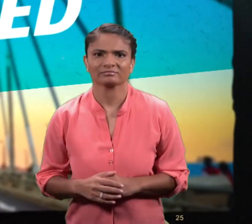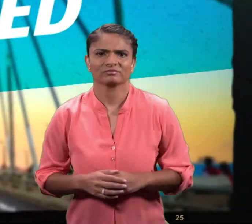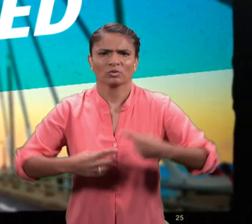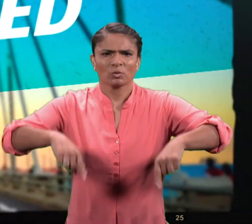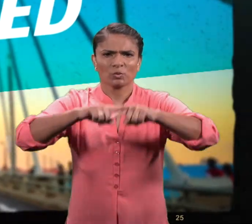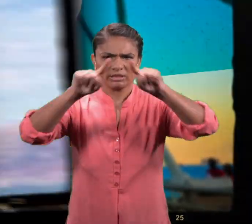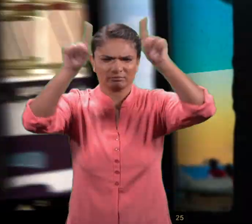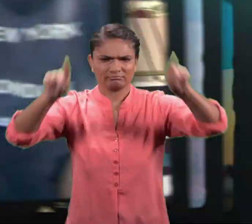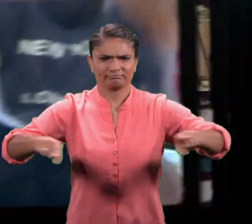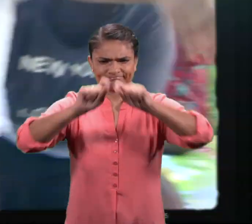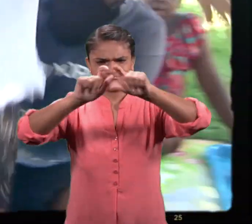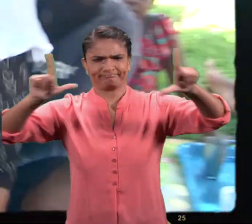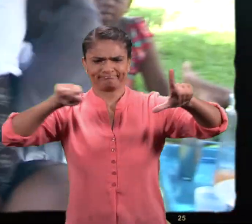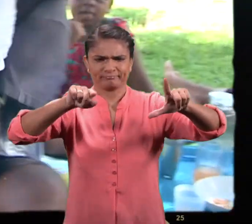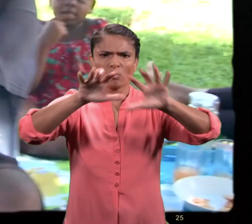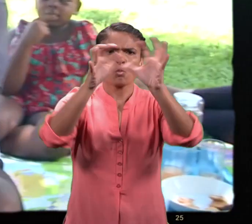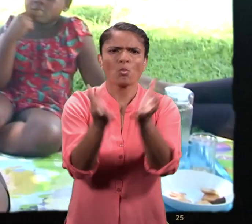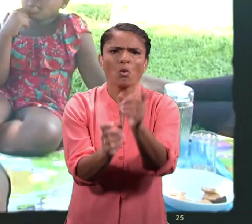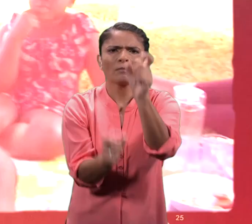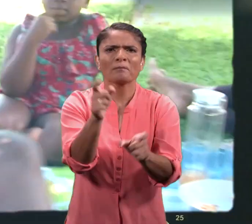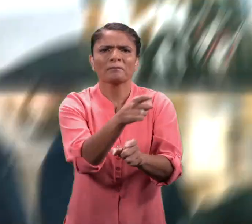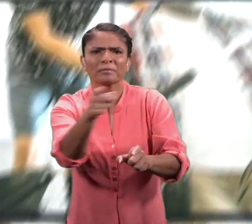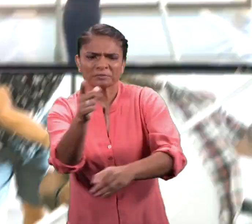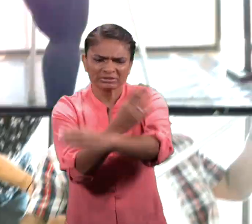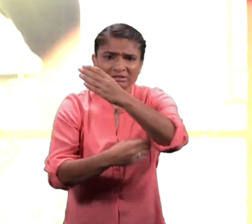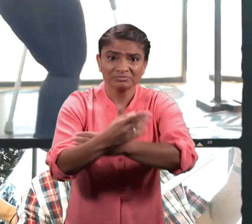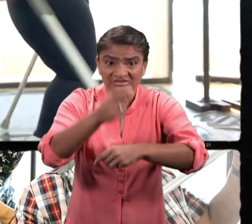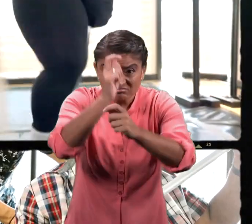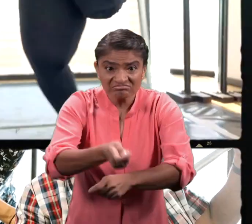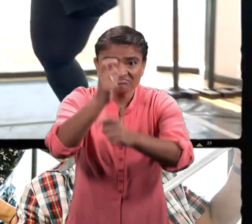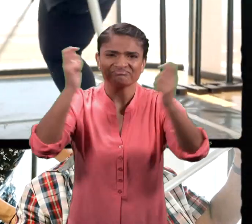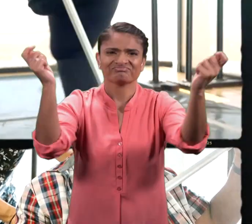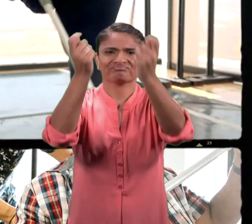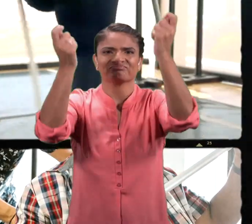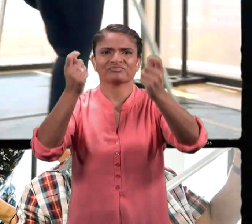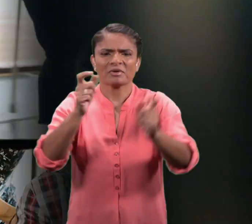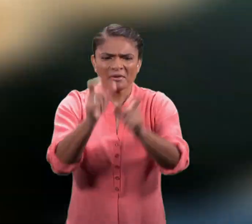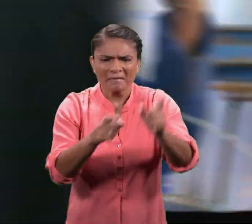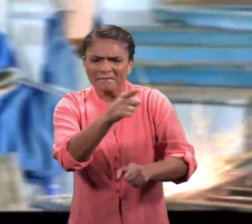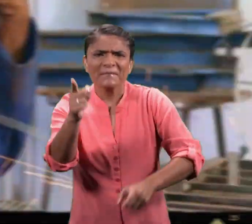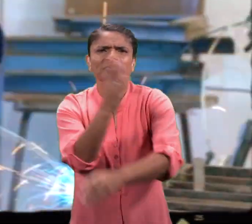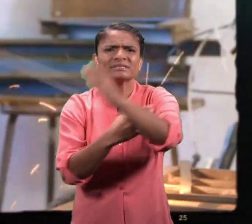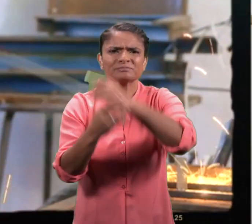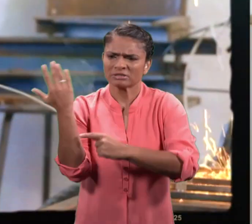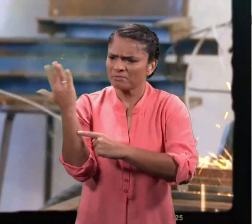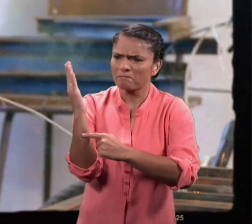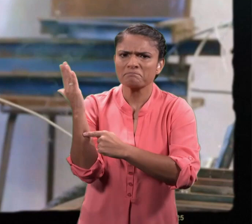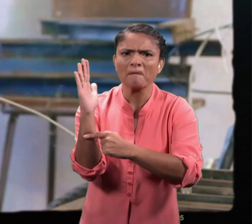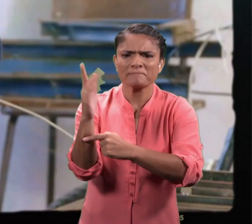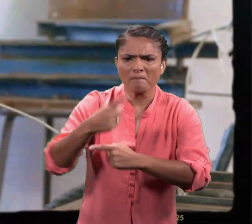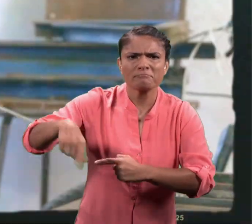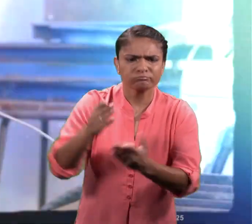Activated, your window into an extraordinary world lived by many, yet celebrated by few. We showcase how to rally for persons